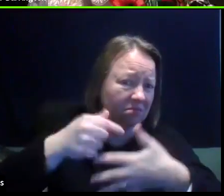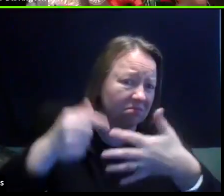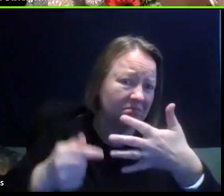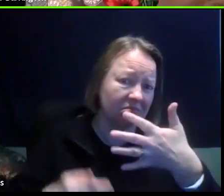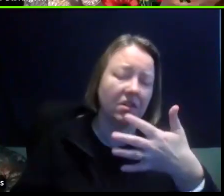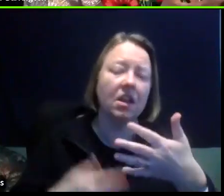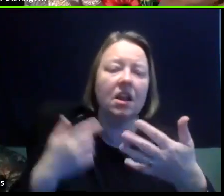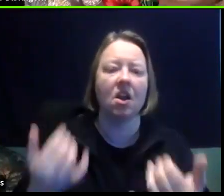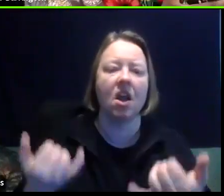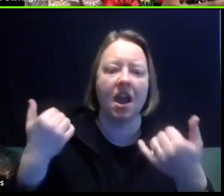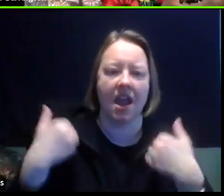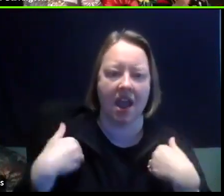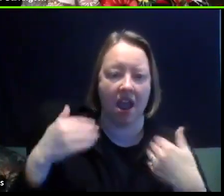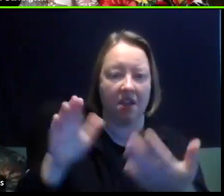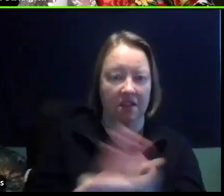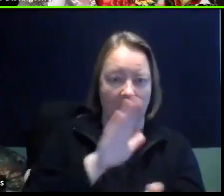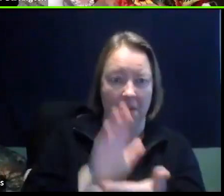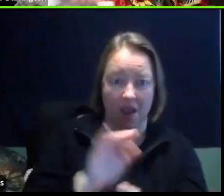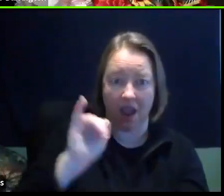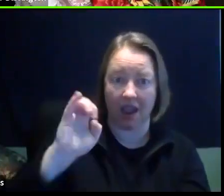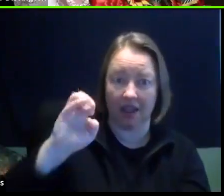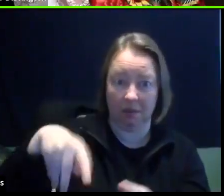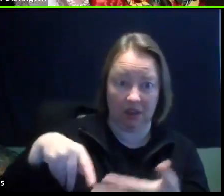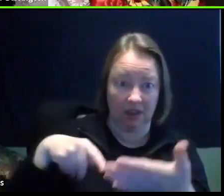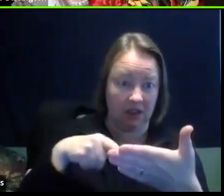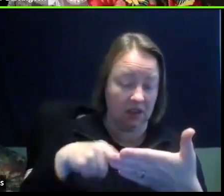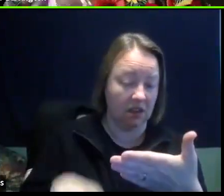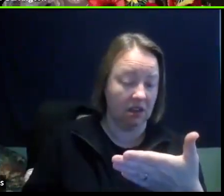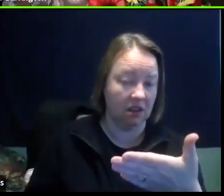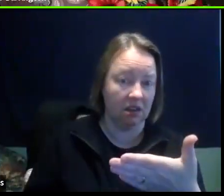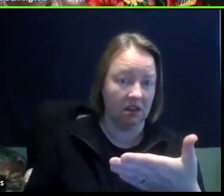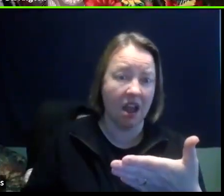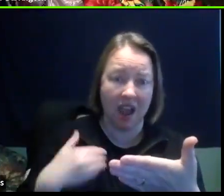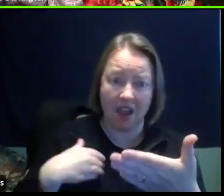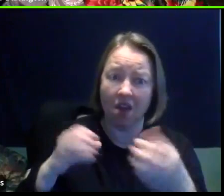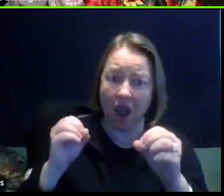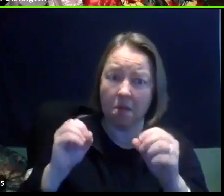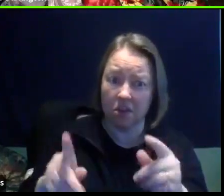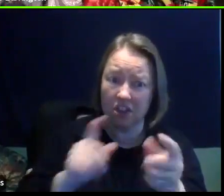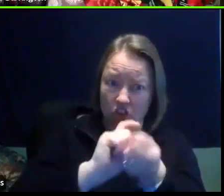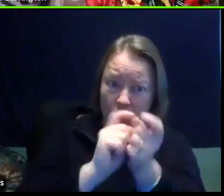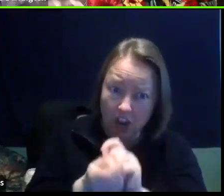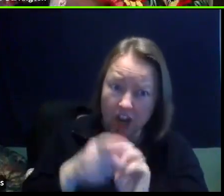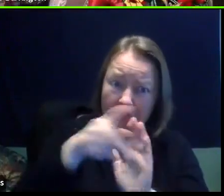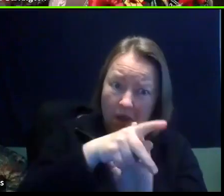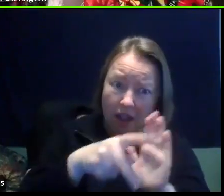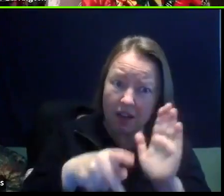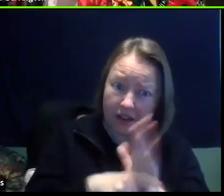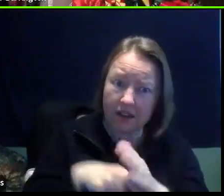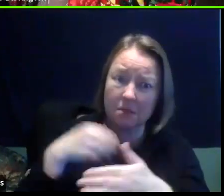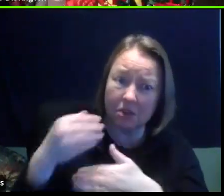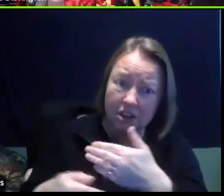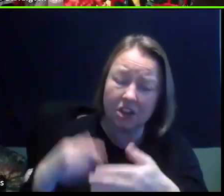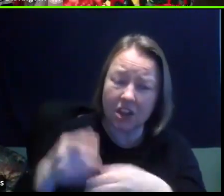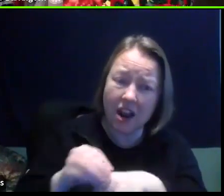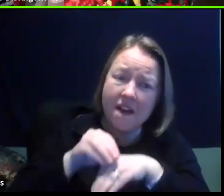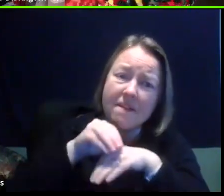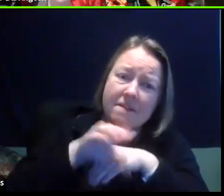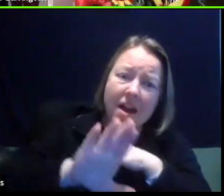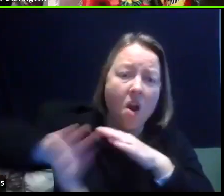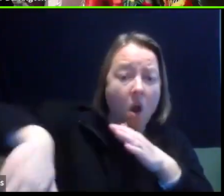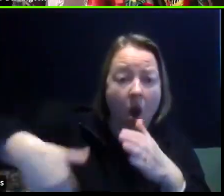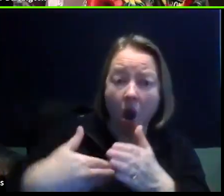this document in front of me, have an opportunity to change a policy, a procedure that's gonna affect a whole